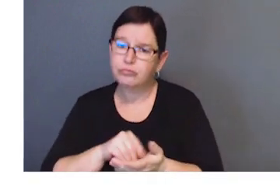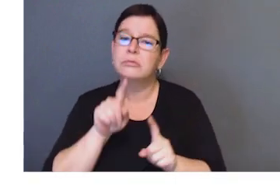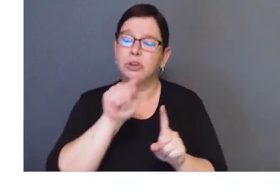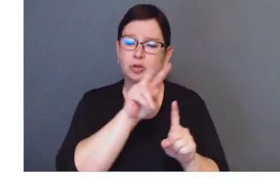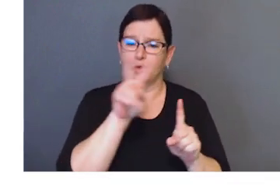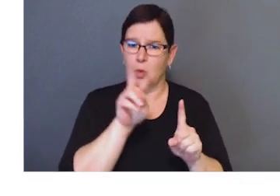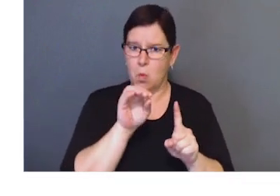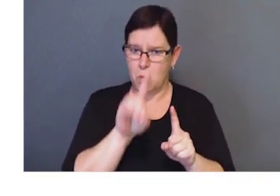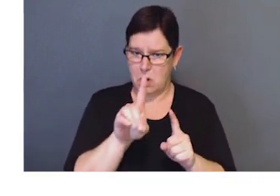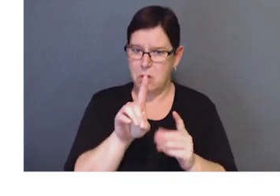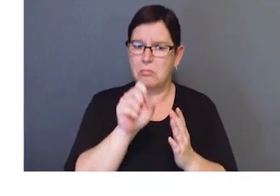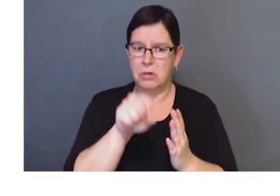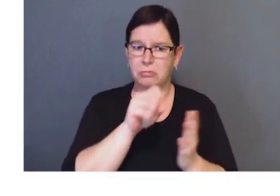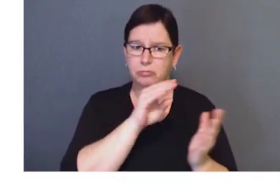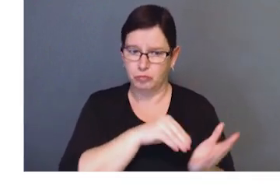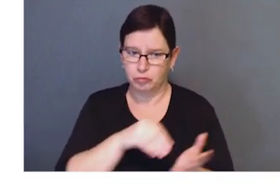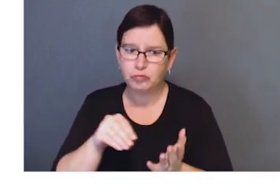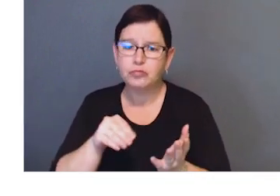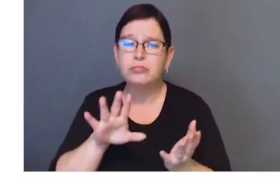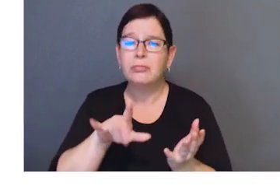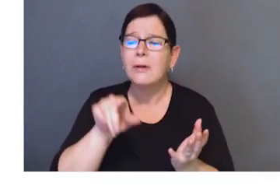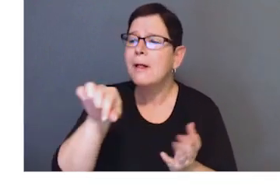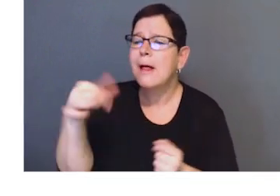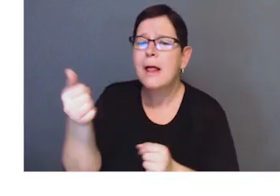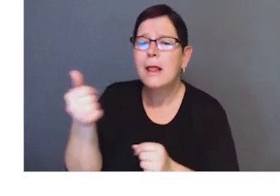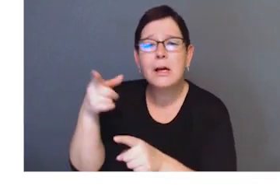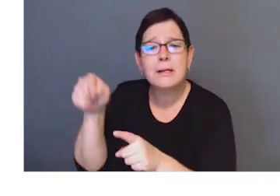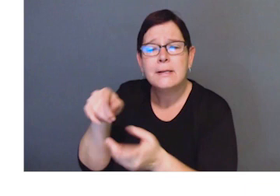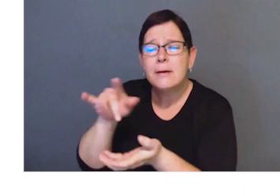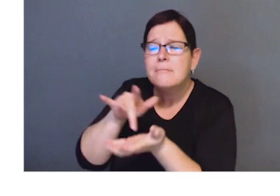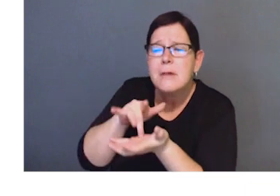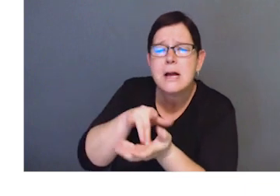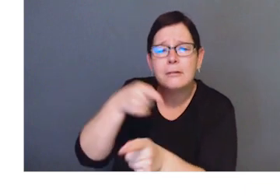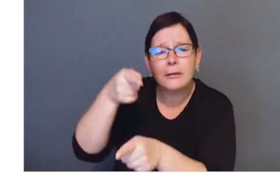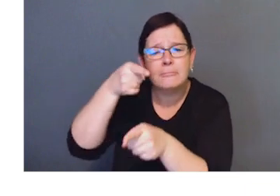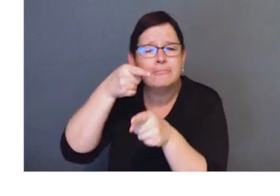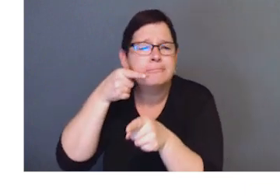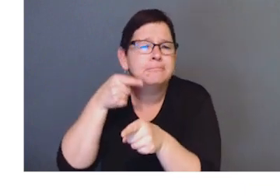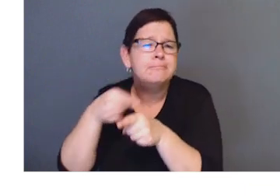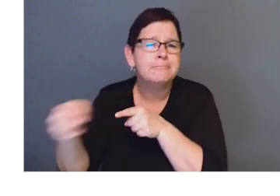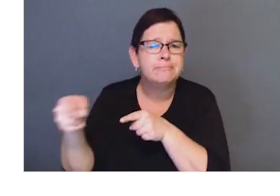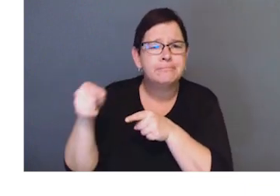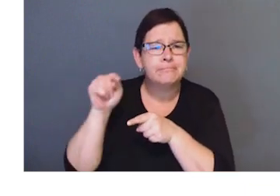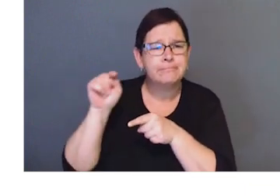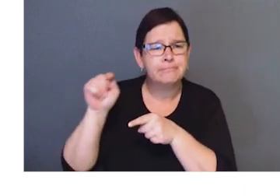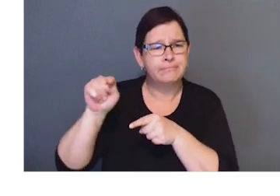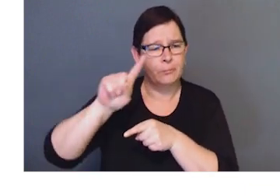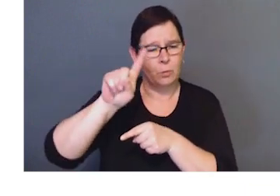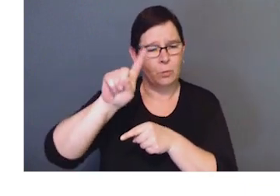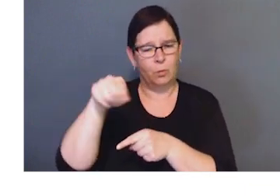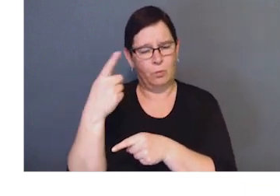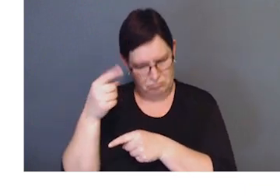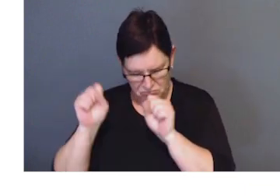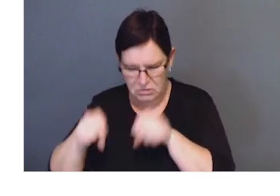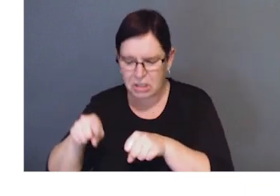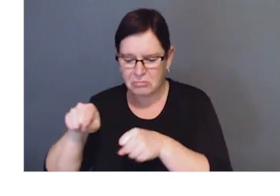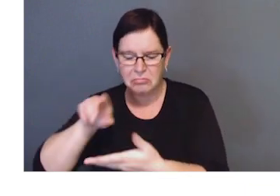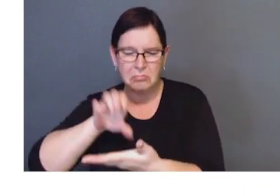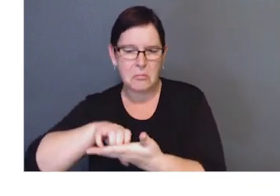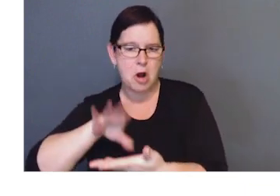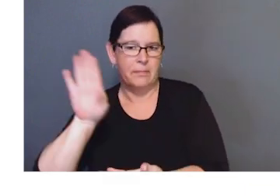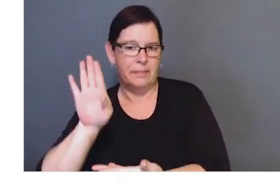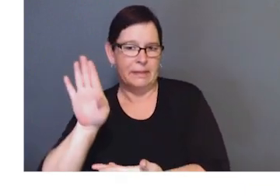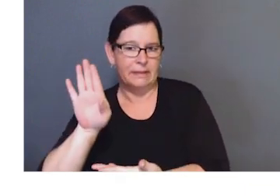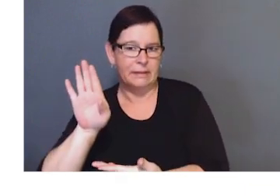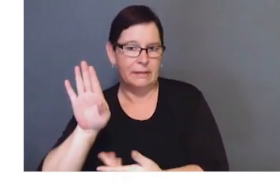Other medical practitioners can also fill out Part B of your form, but they can only certify impairments under certain